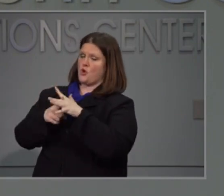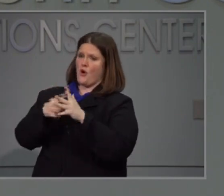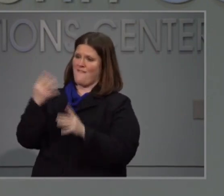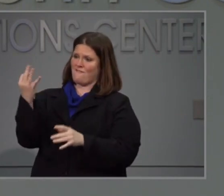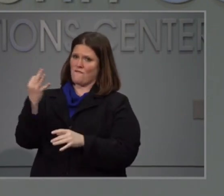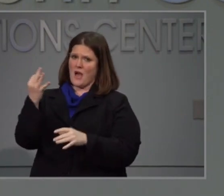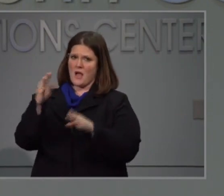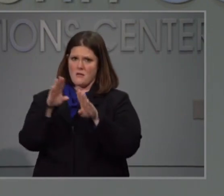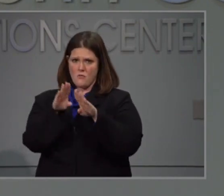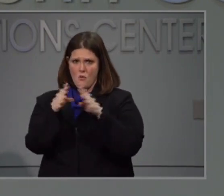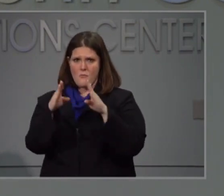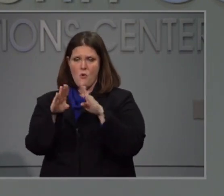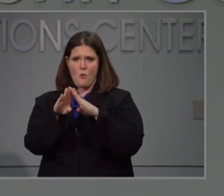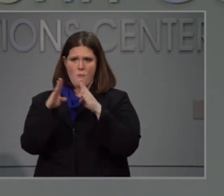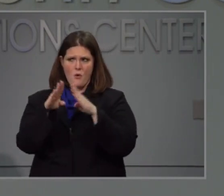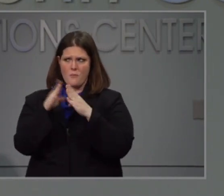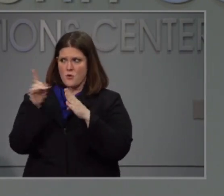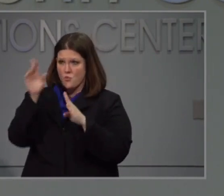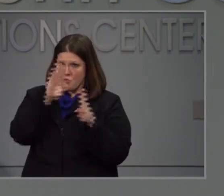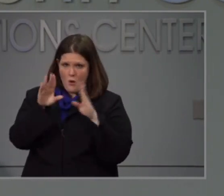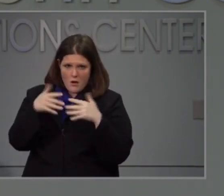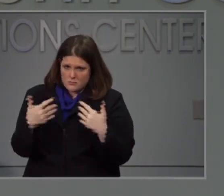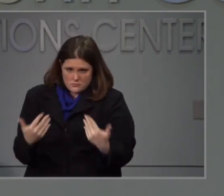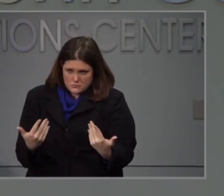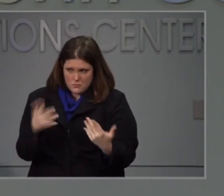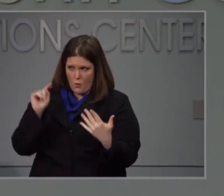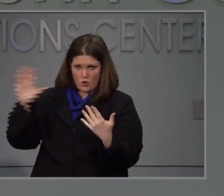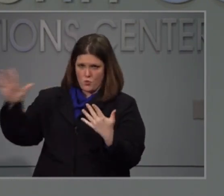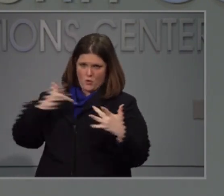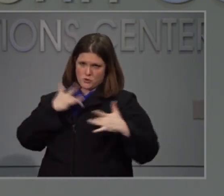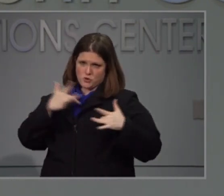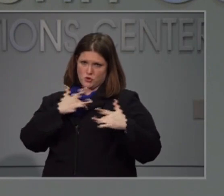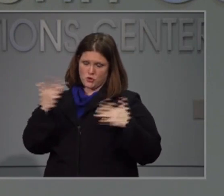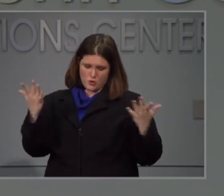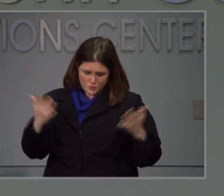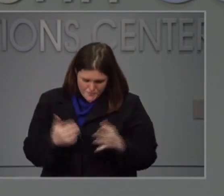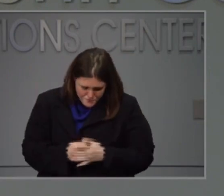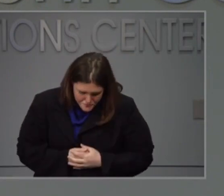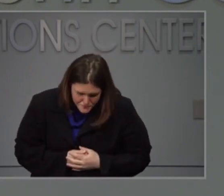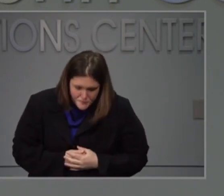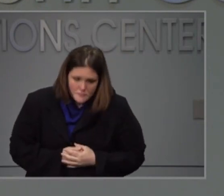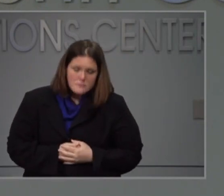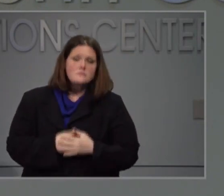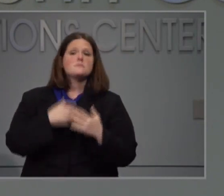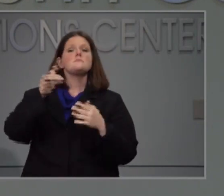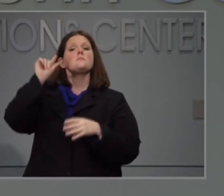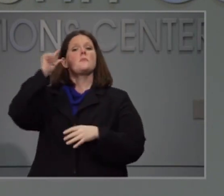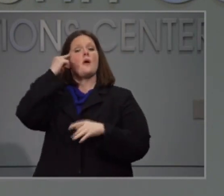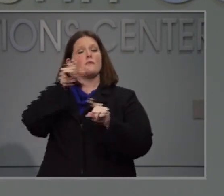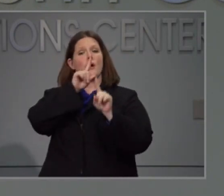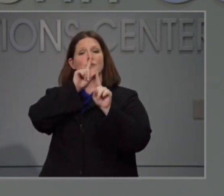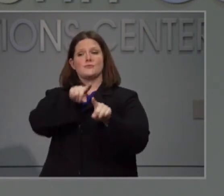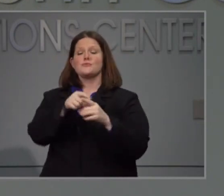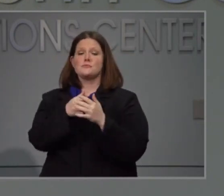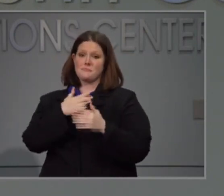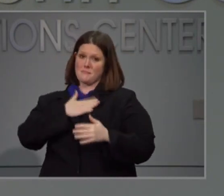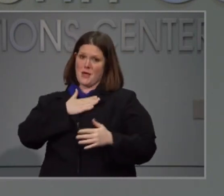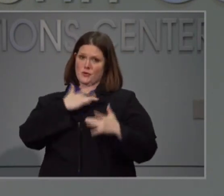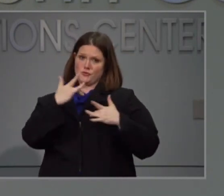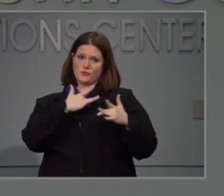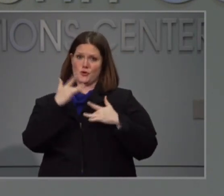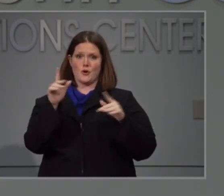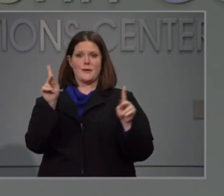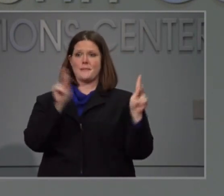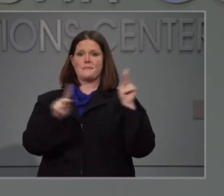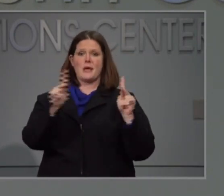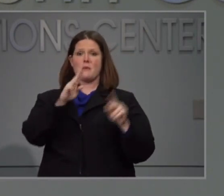Friday, what most concerns you? Yes, what would concern me is that the people begin to